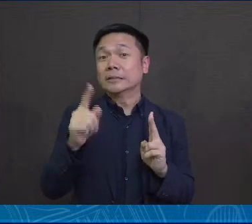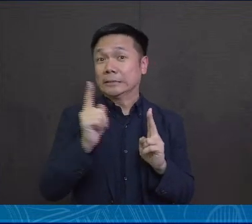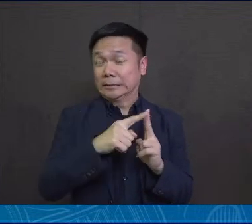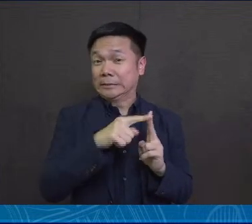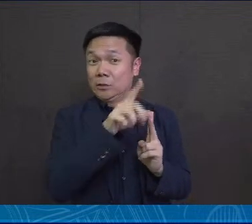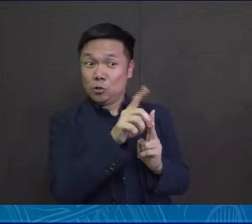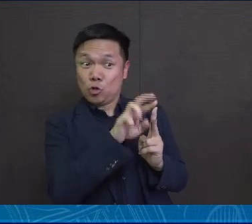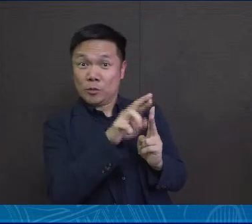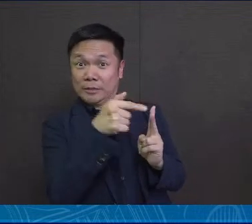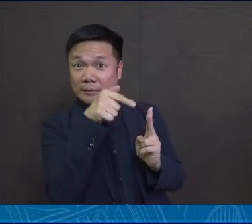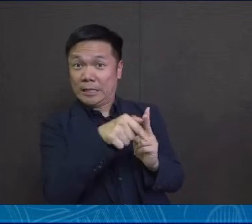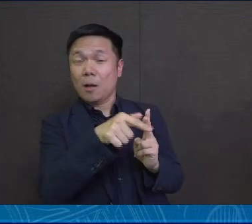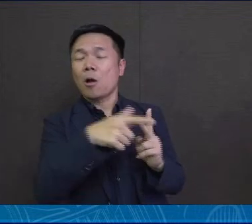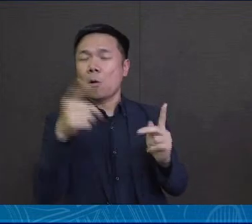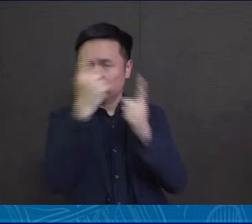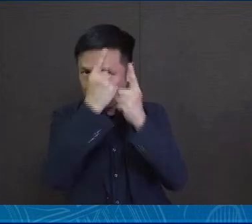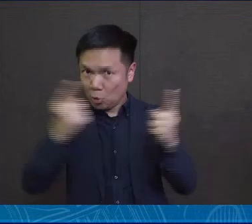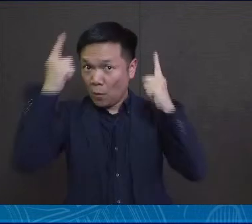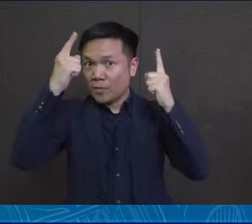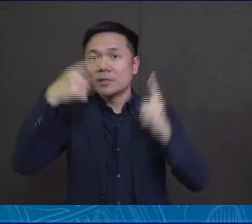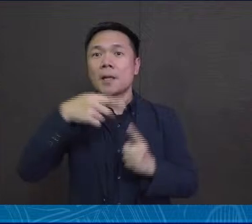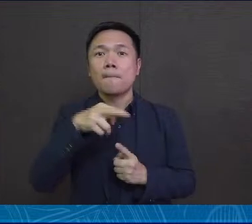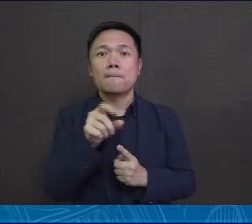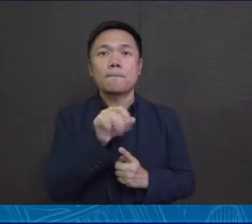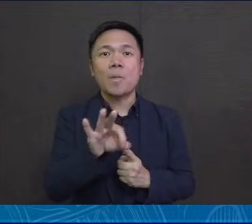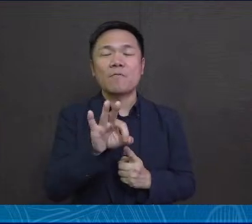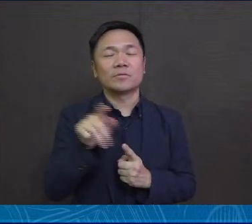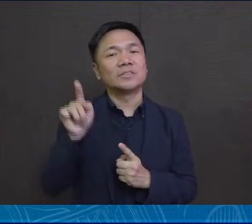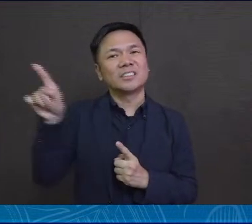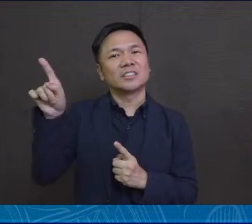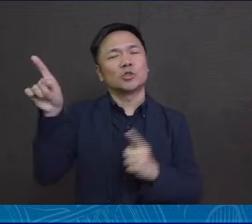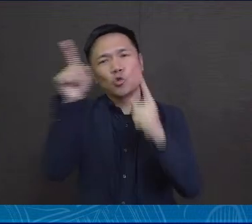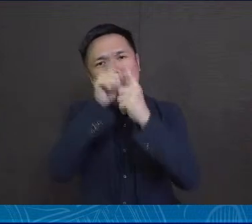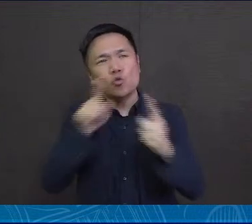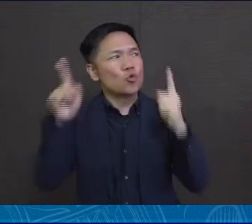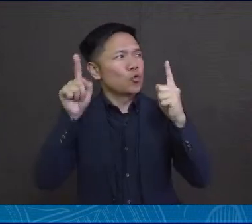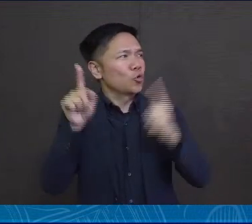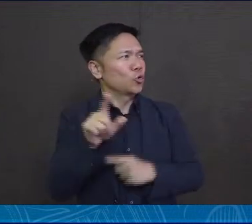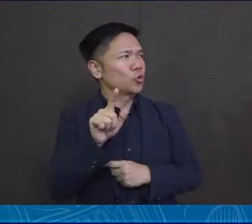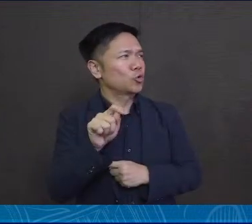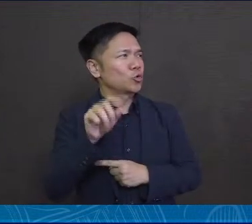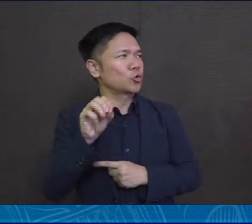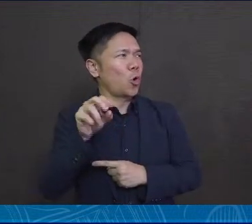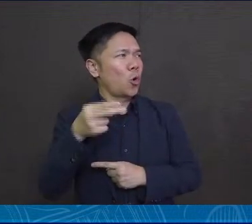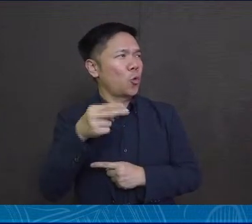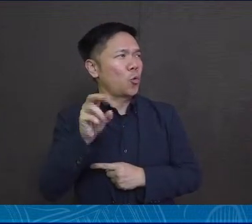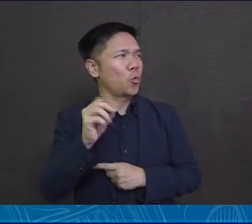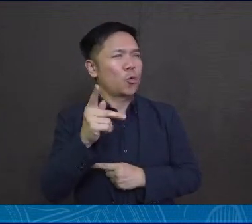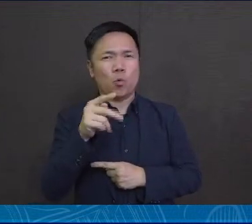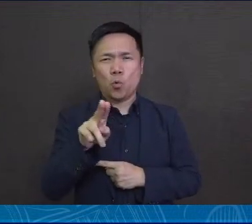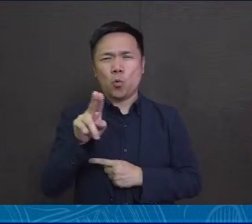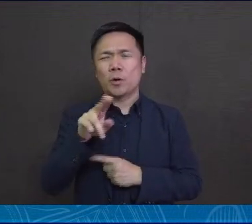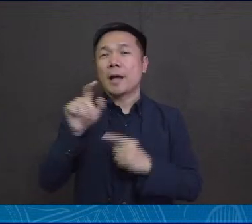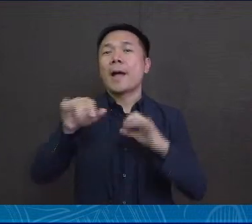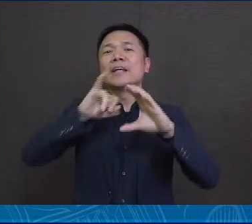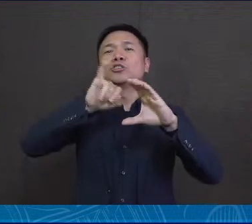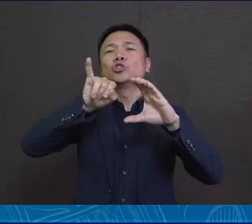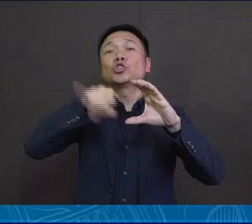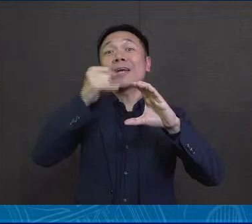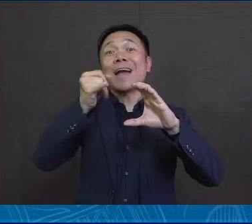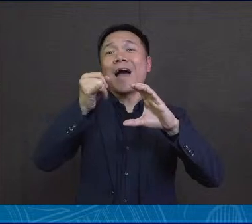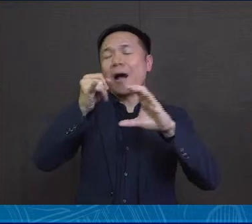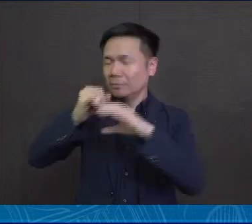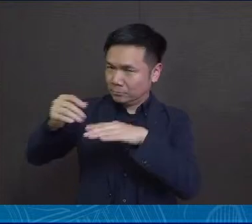Dr. Nishikawa is a professor at the Tohoku University and also JICA Senior